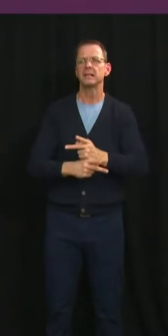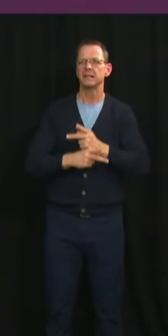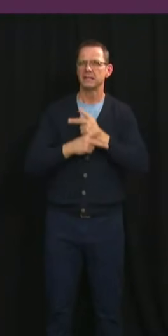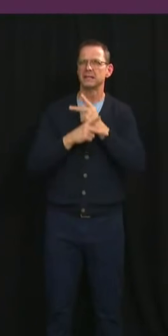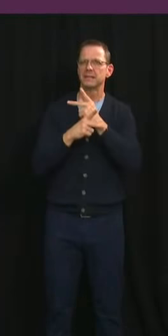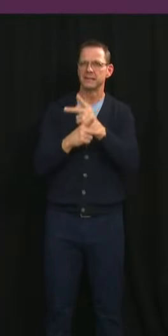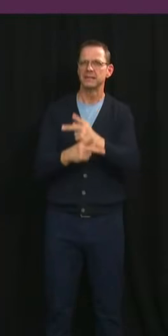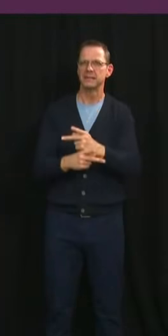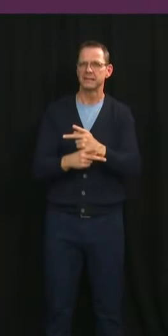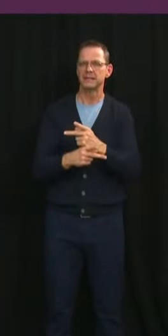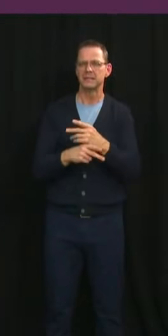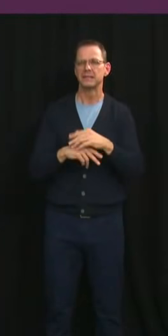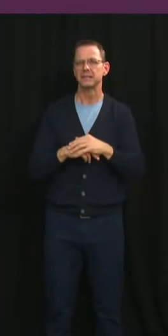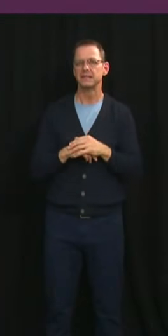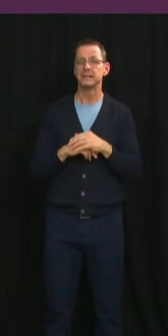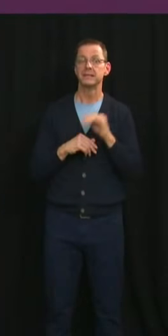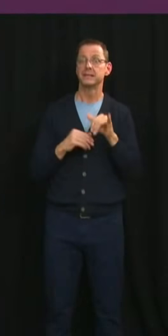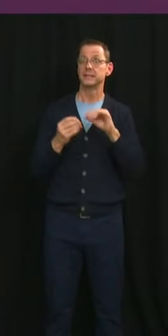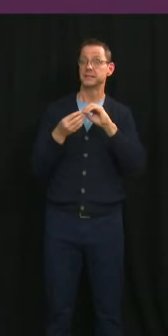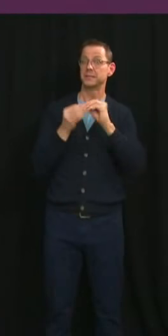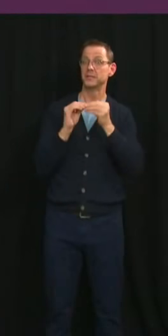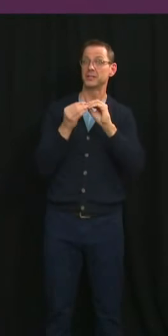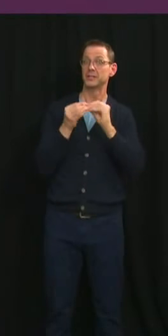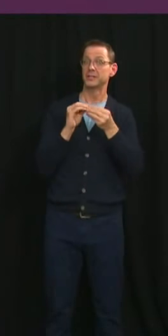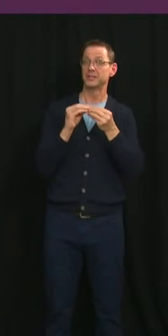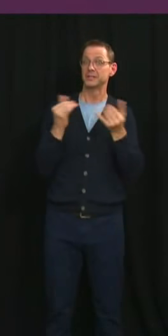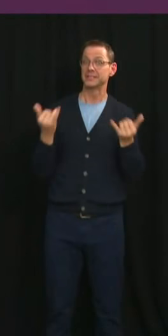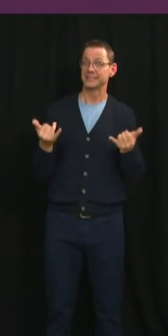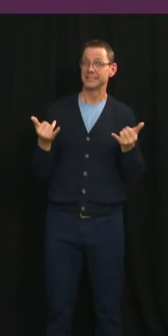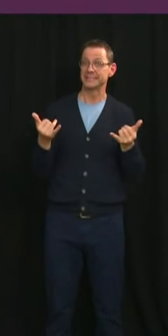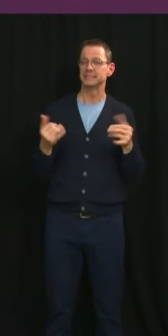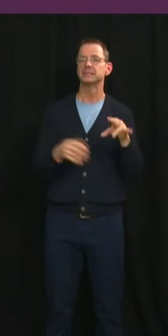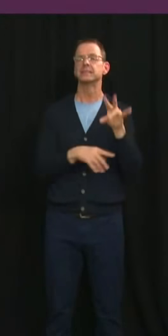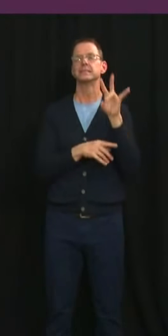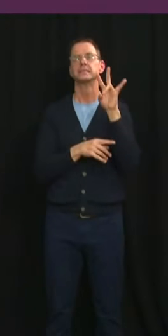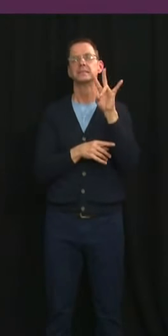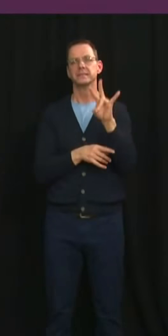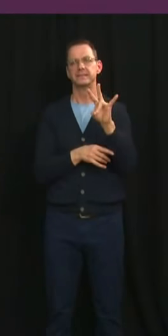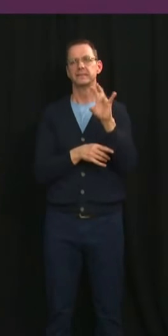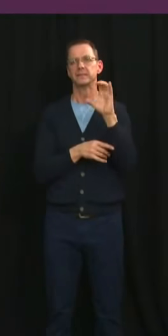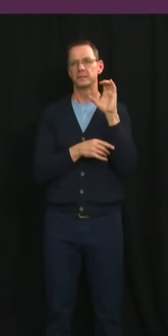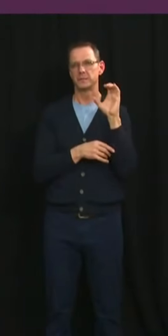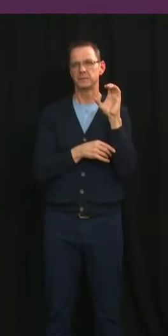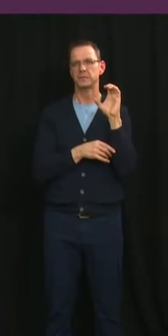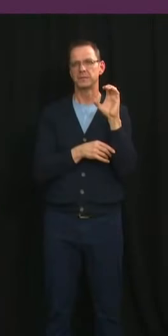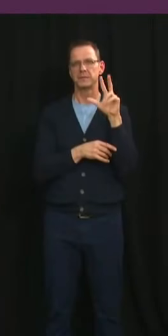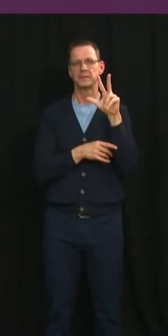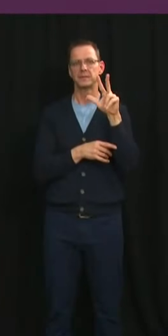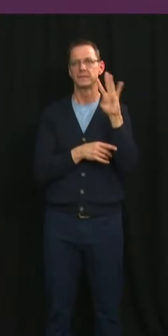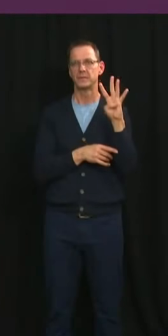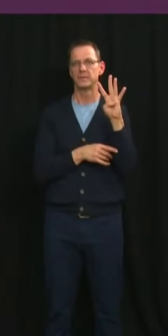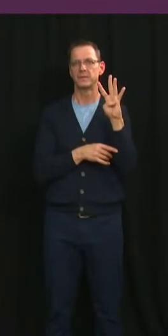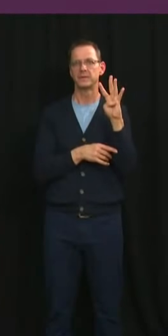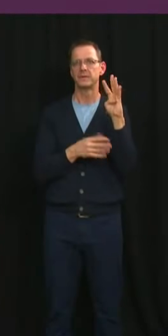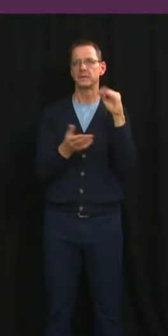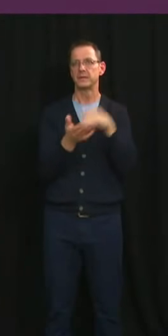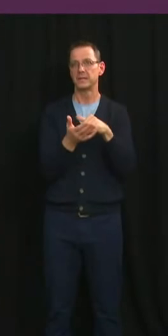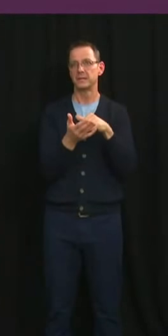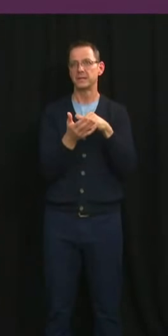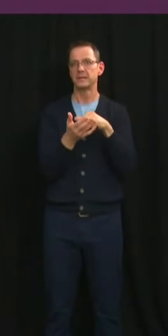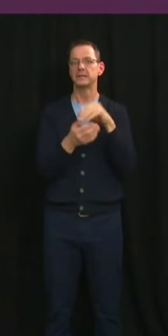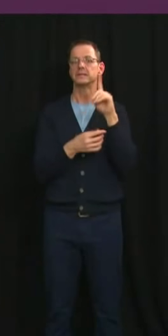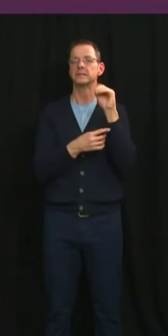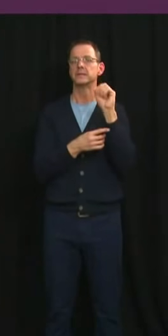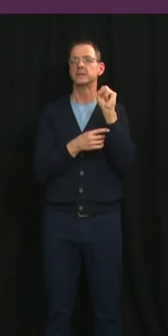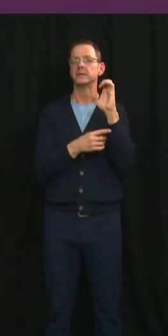now administered more than 734,000 doses of vaccine in the province. Over the last 24 hours, we have